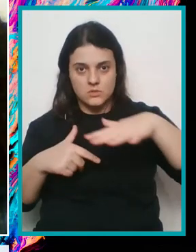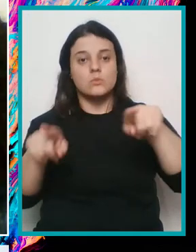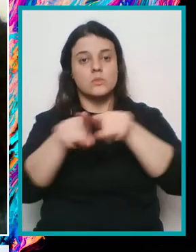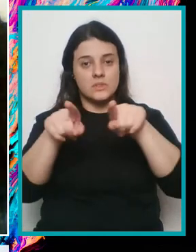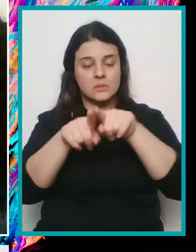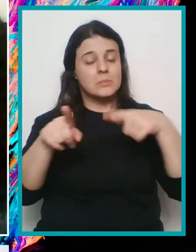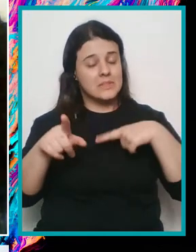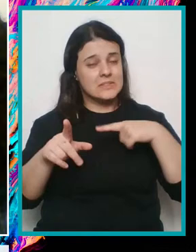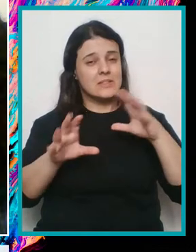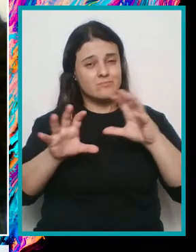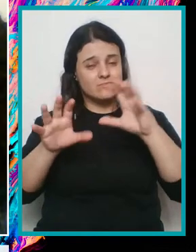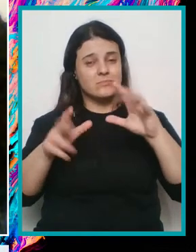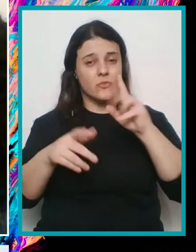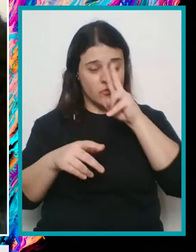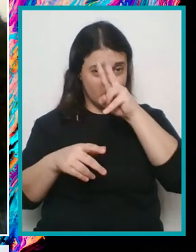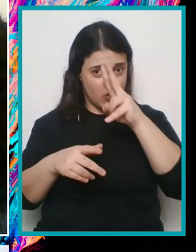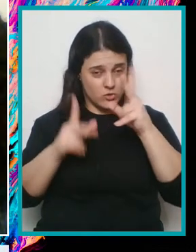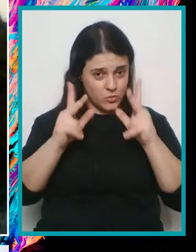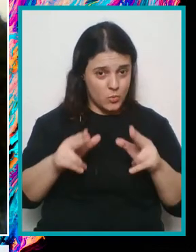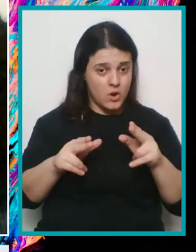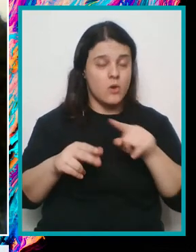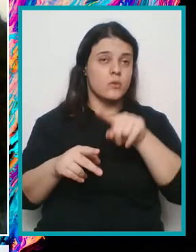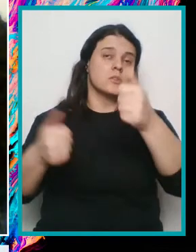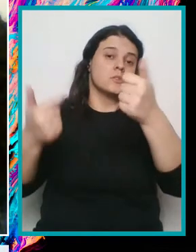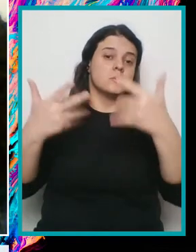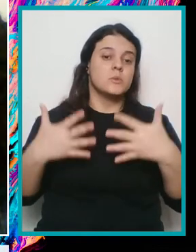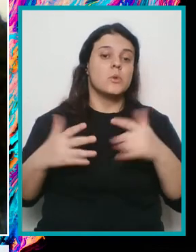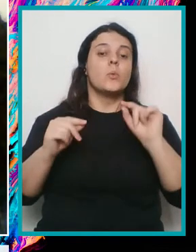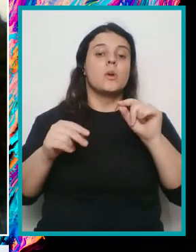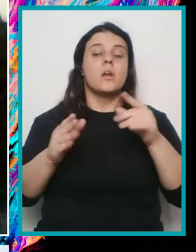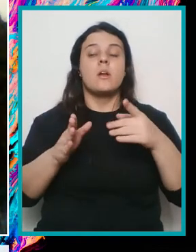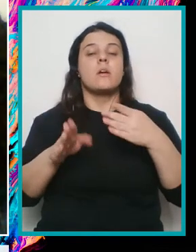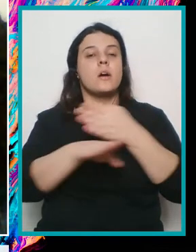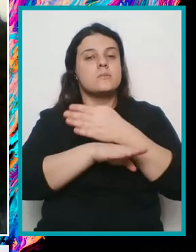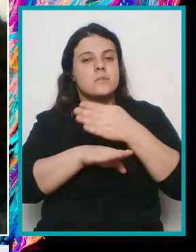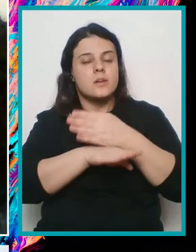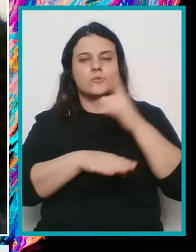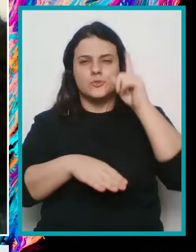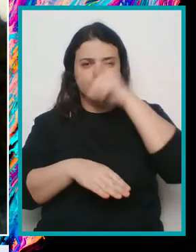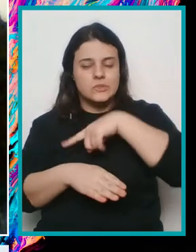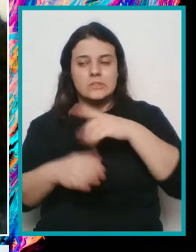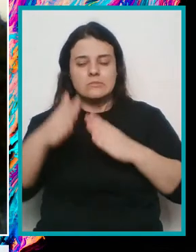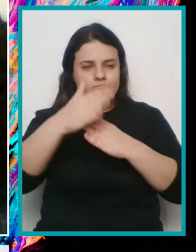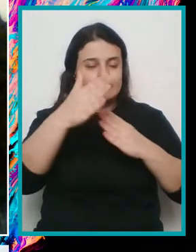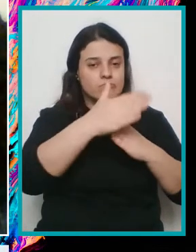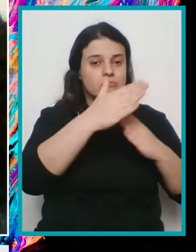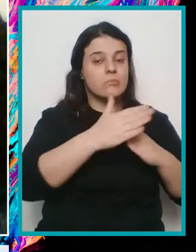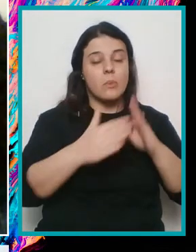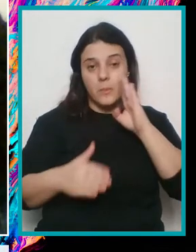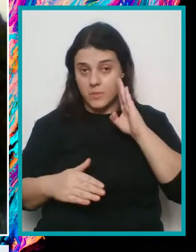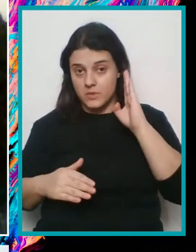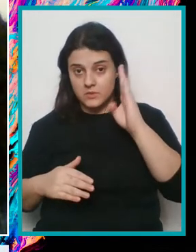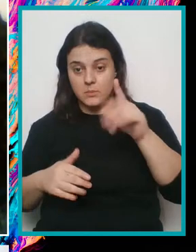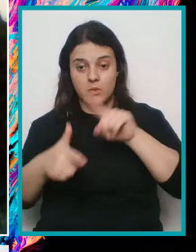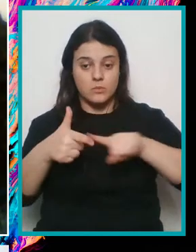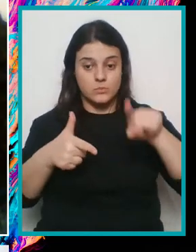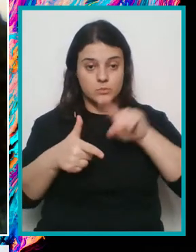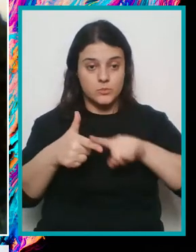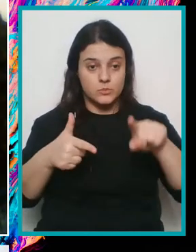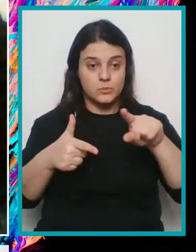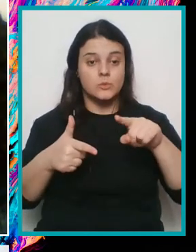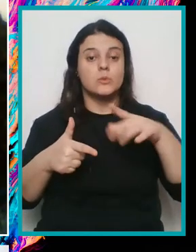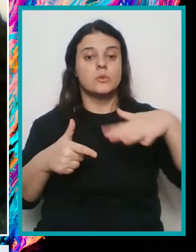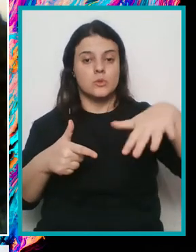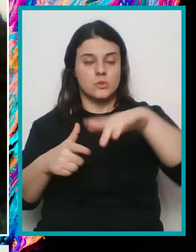graves quanto esses? Você diria então que o acesso, a dificuldade de acesso alimentar seria o principal problema que a República de